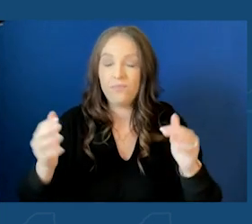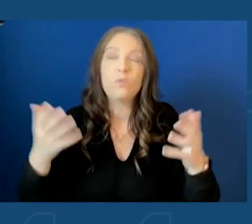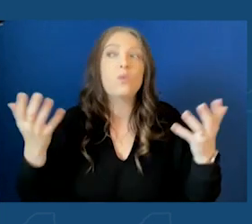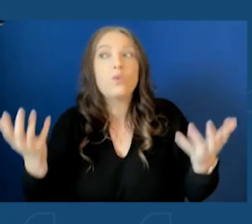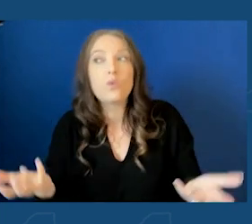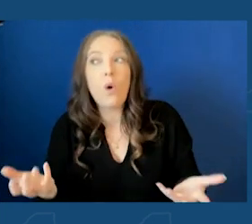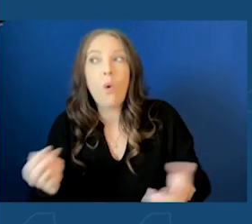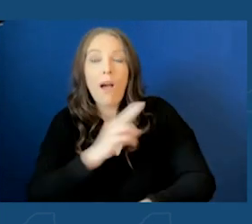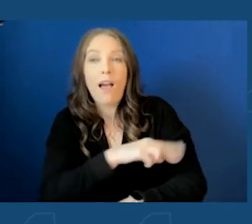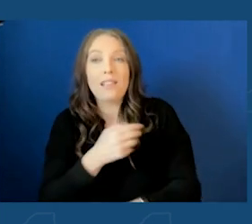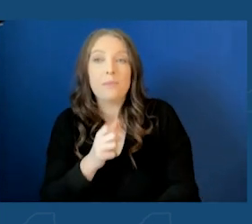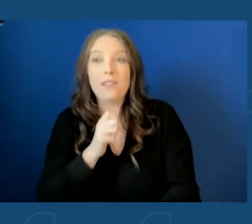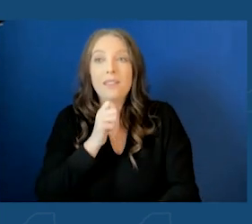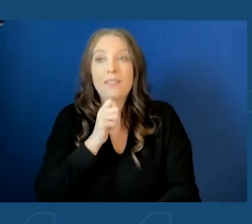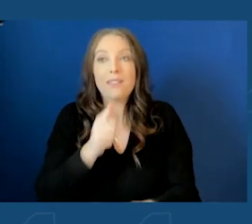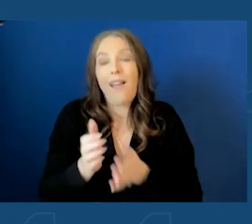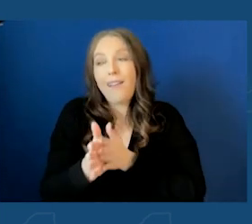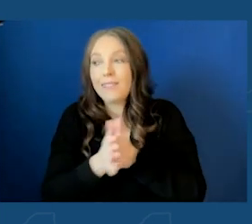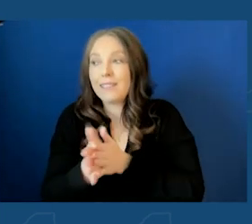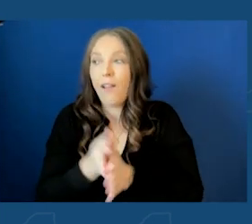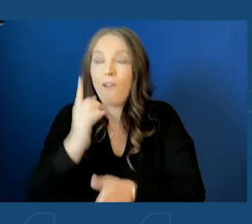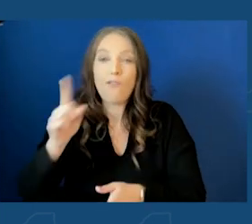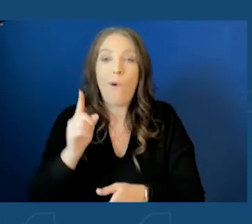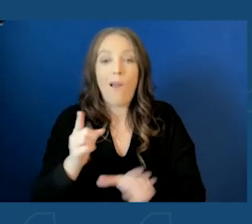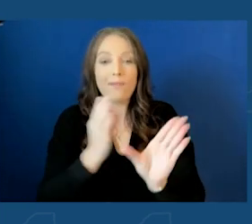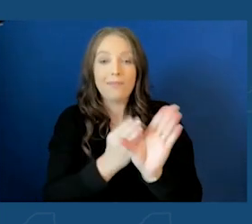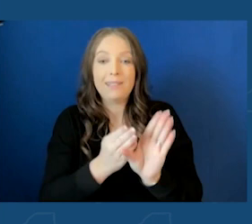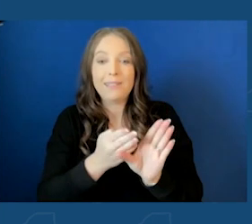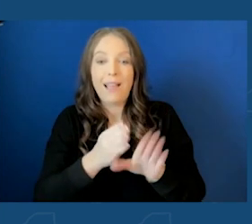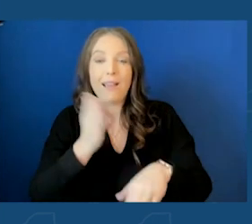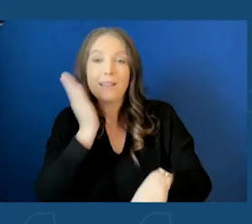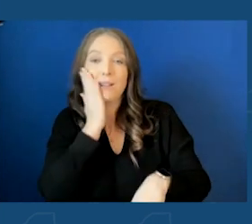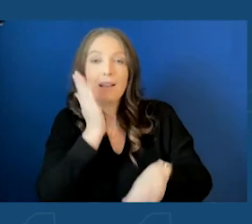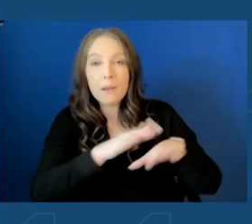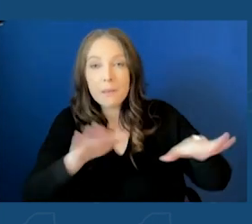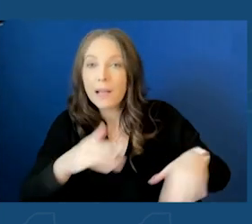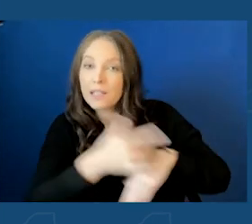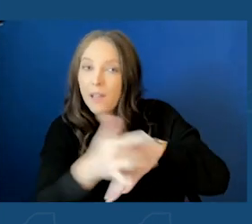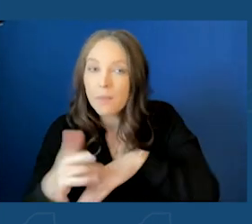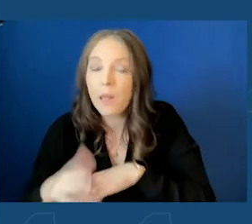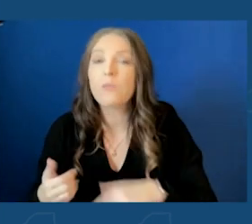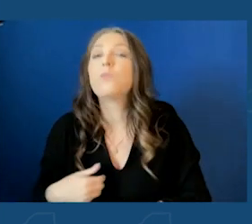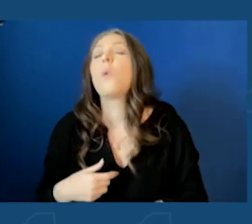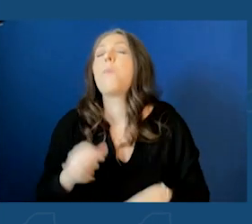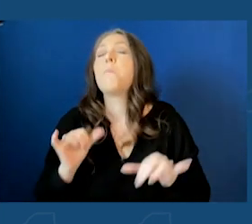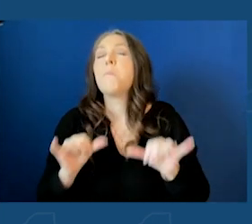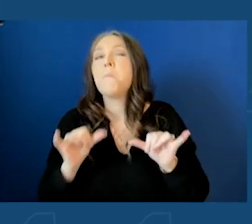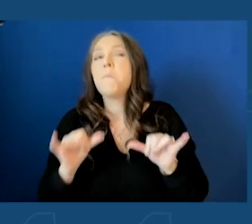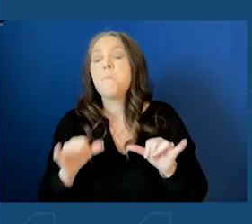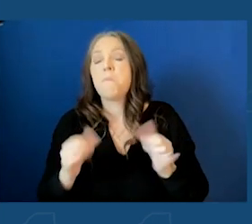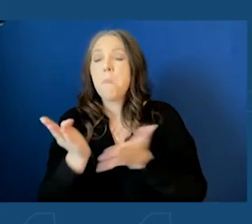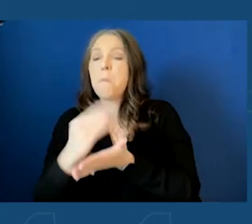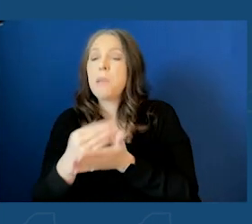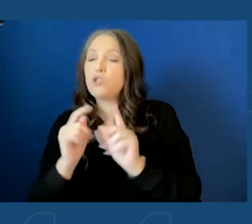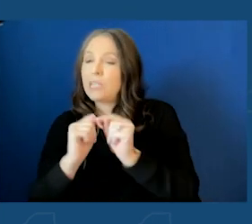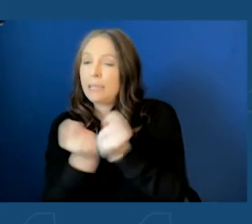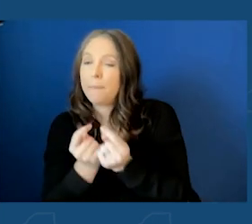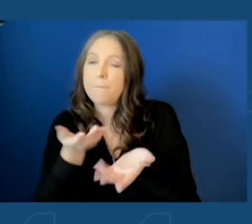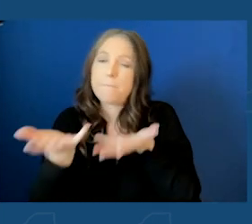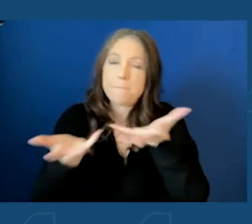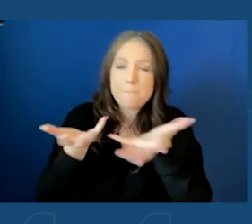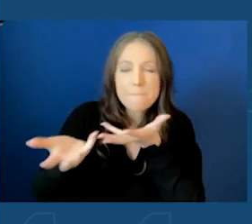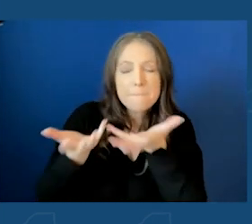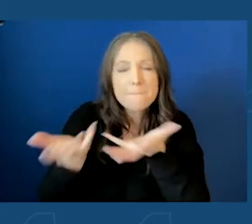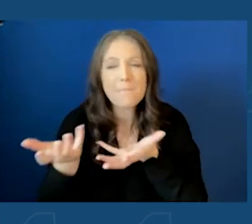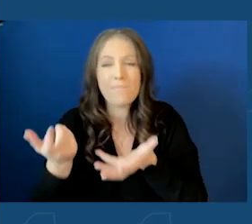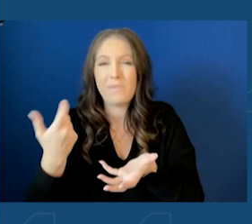to have more psychiatric beds available. So I peeled back to this. I talked to the budget team. I said, can't we shrink